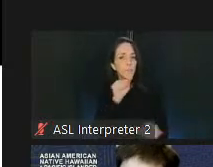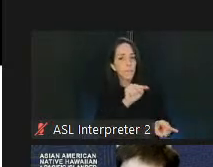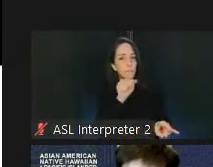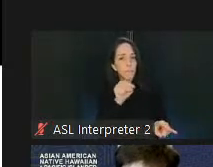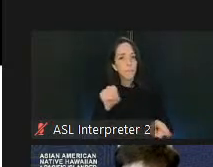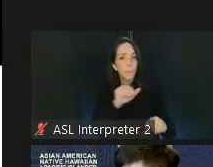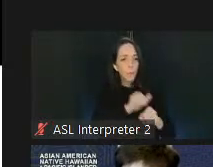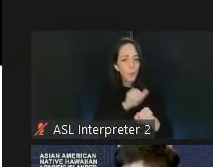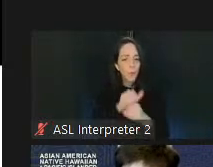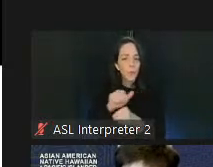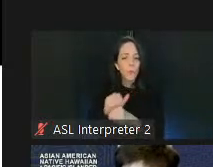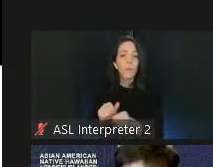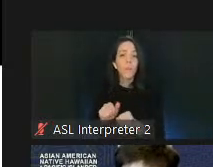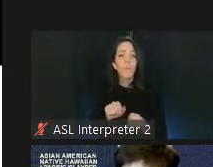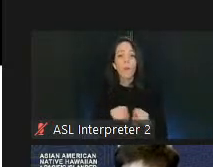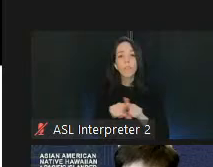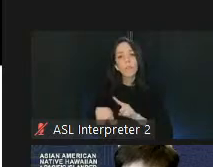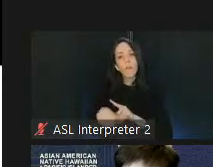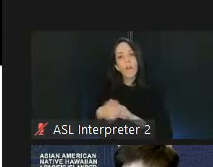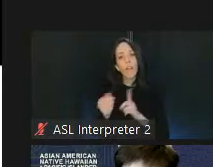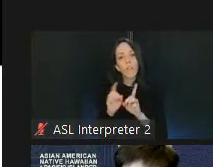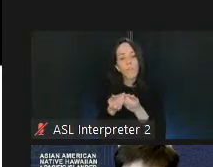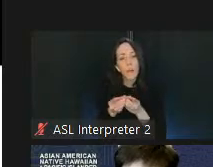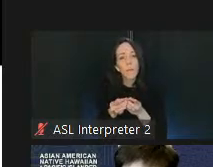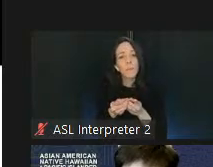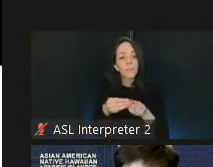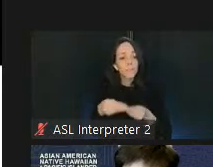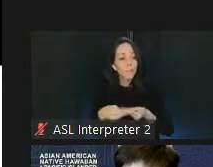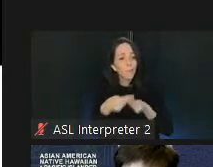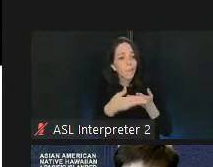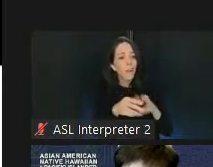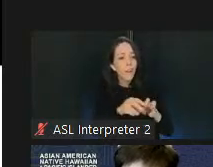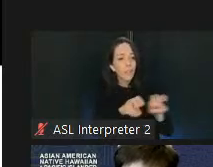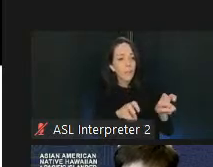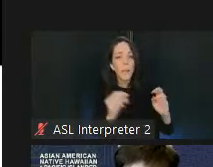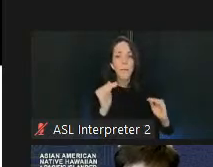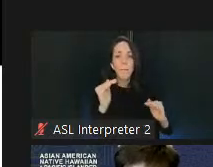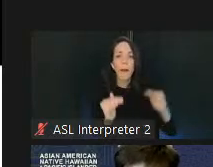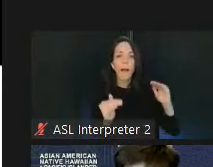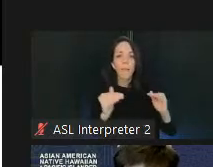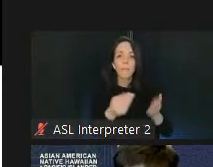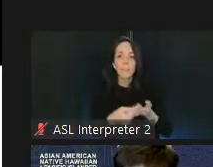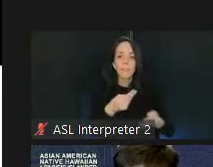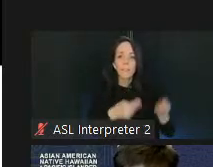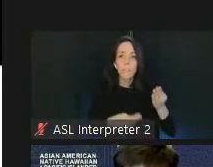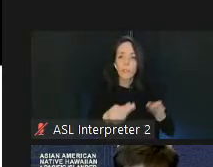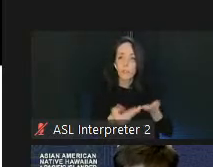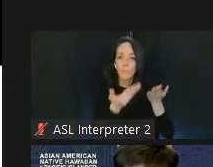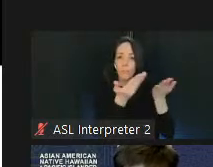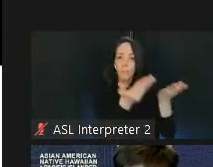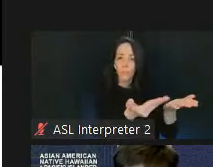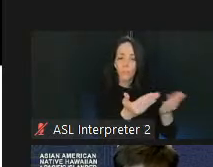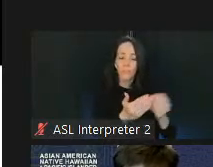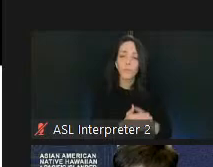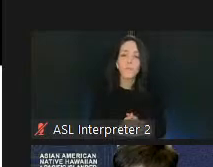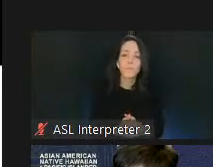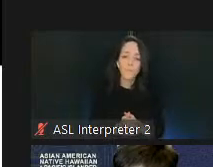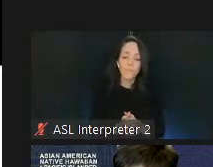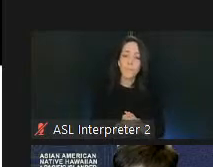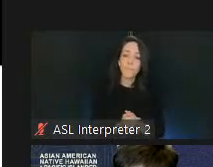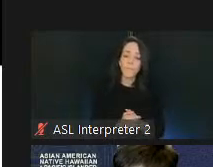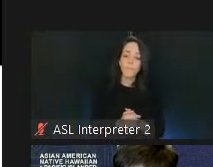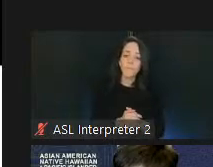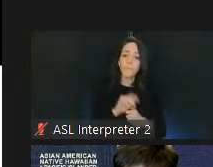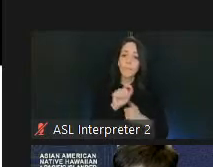along with all of our departments, to provide this committee a balanced budget proposal. The specifics